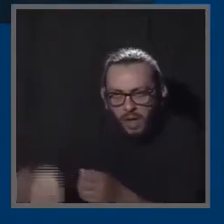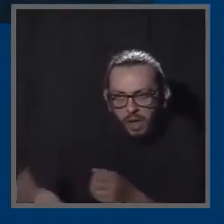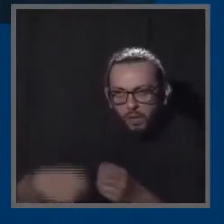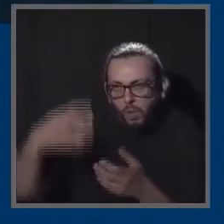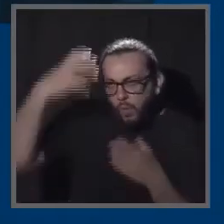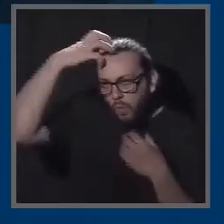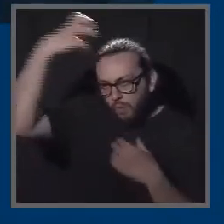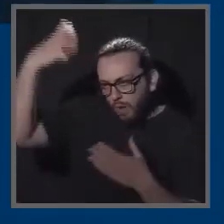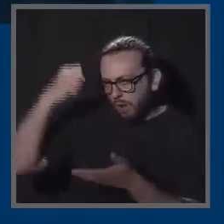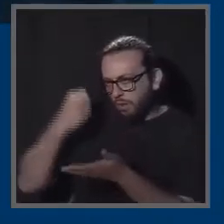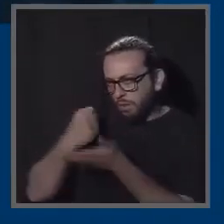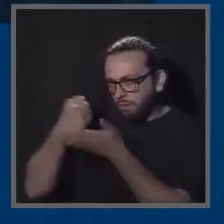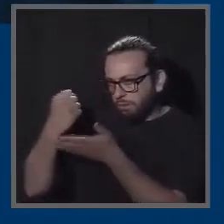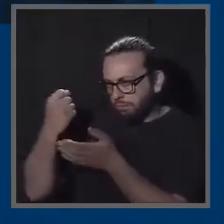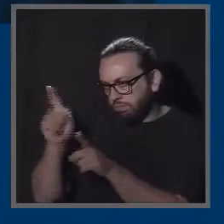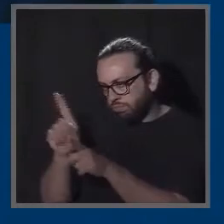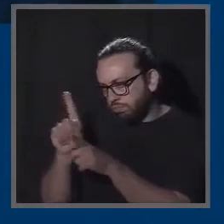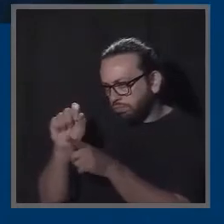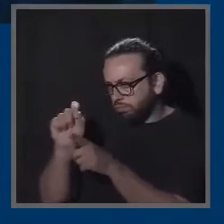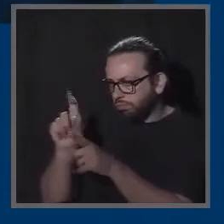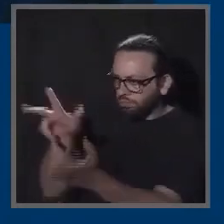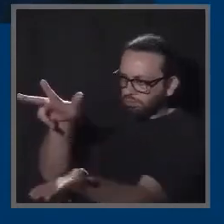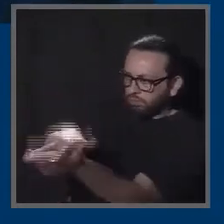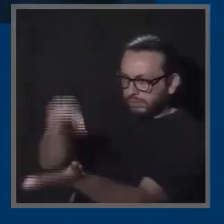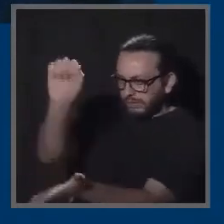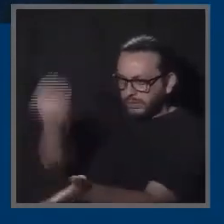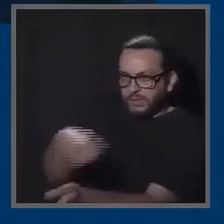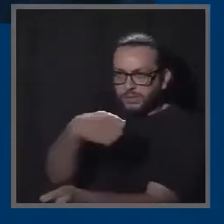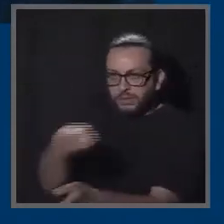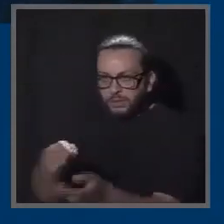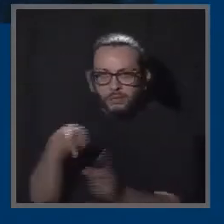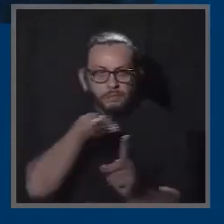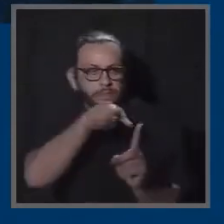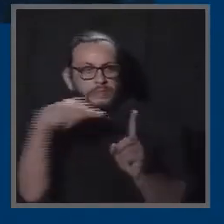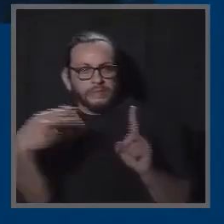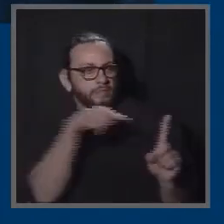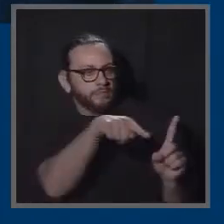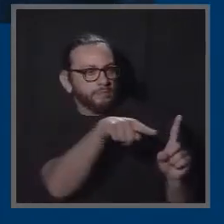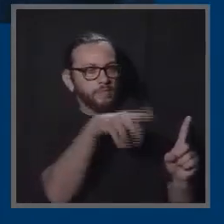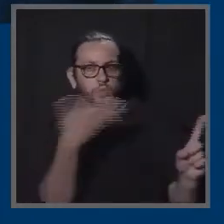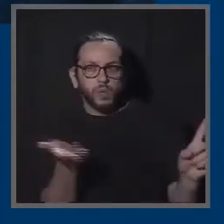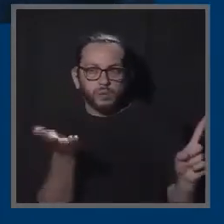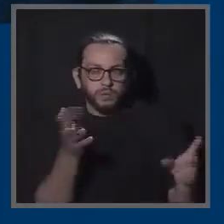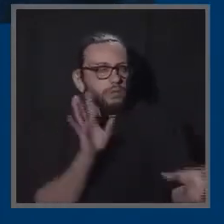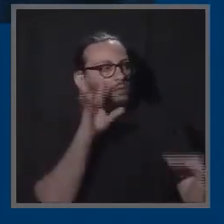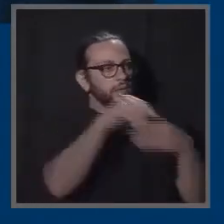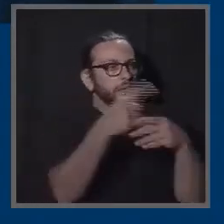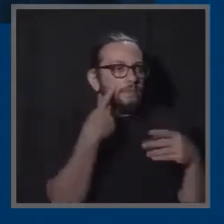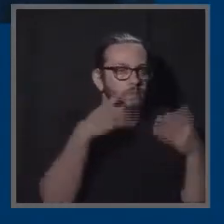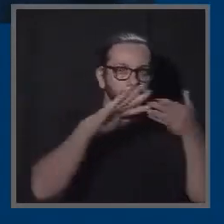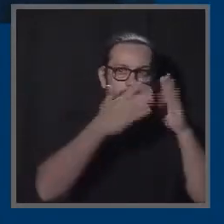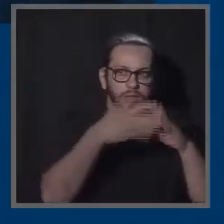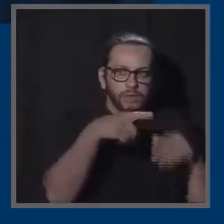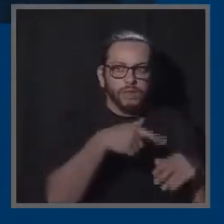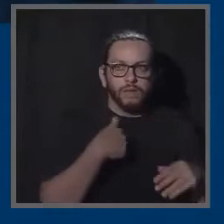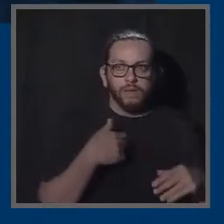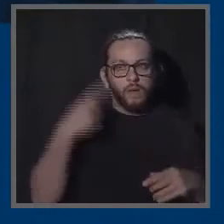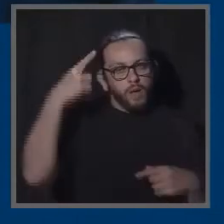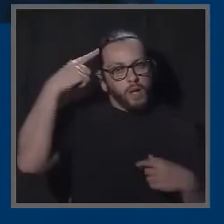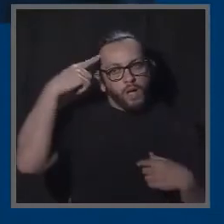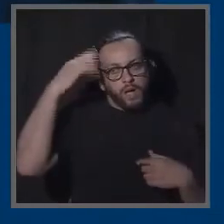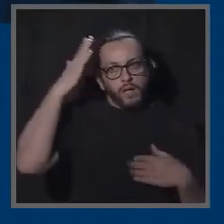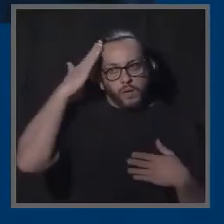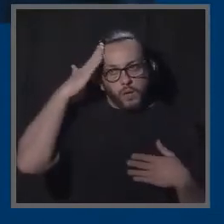Jonathan, from a city point of view, because this, I know that you have worked in some cities in the UK,